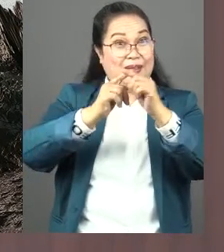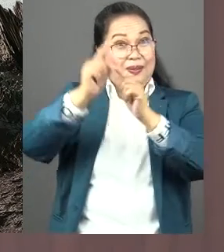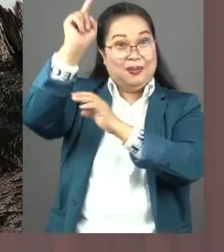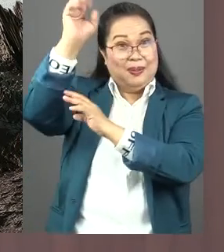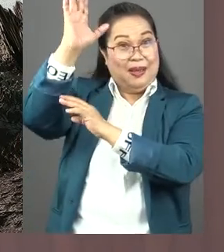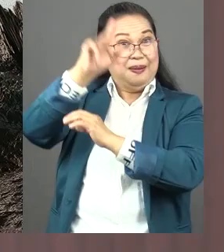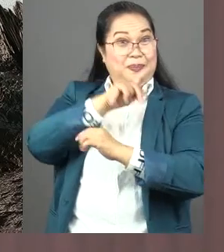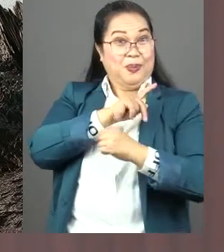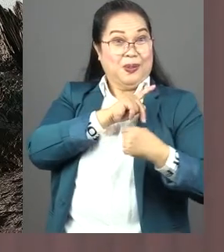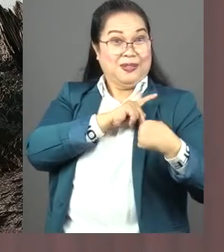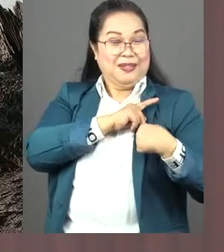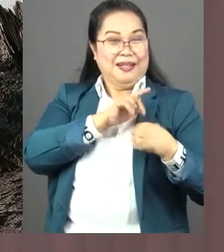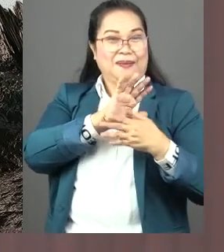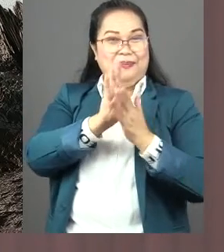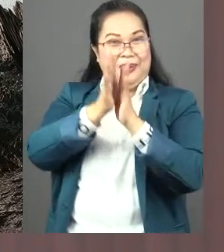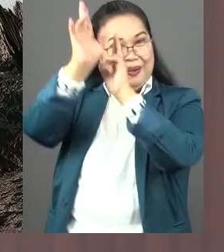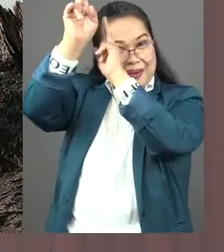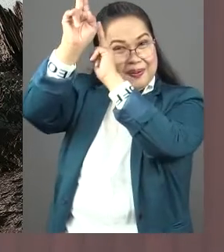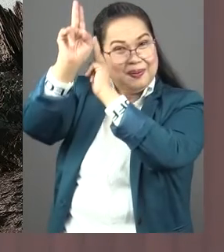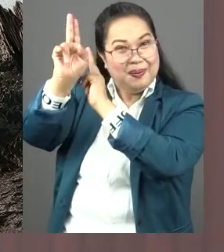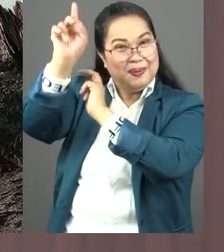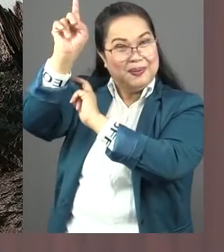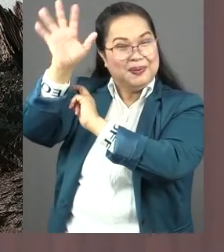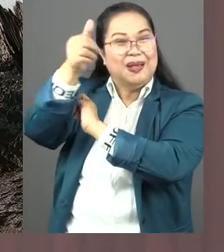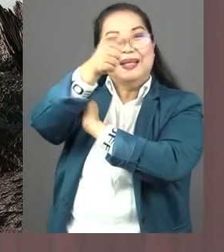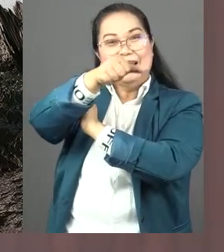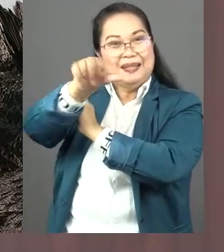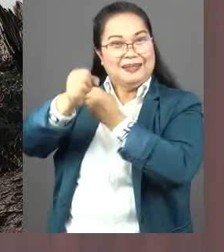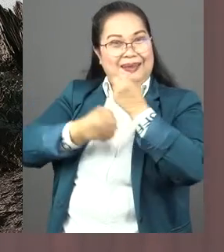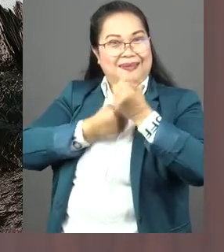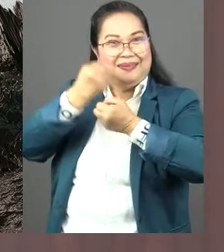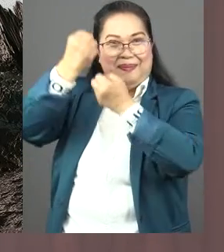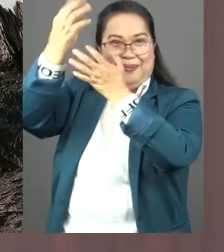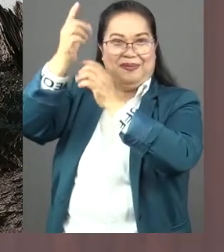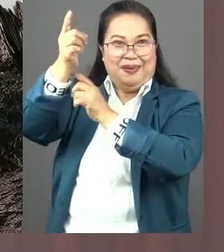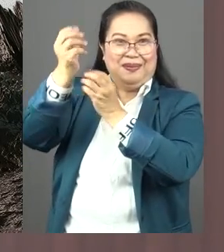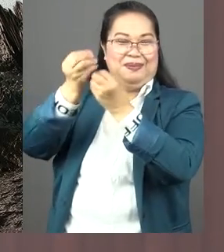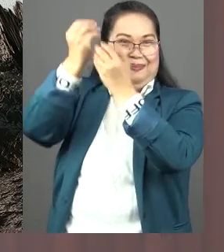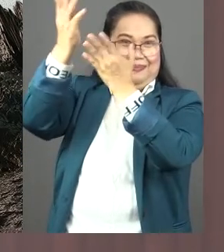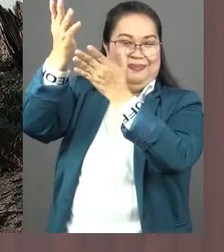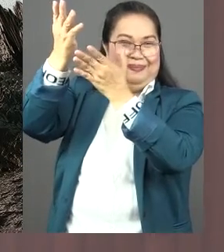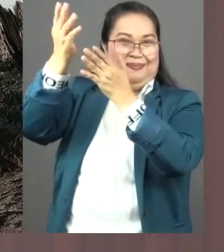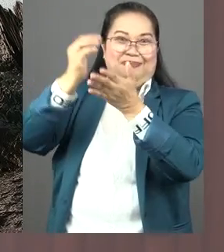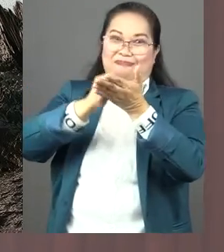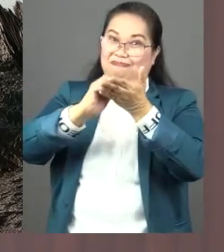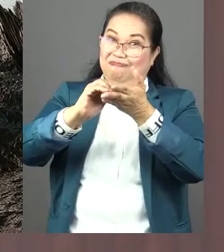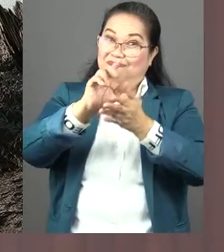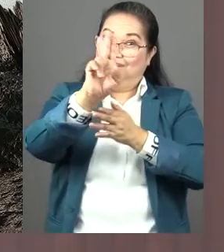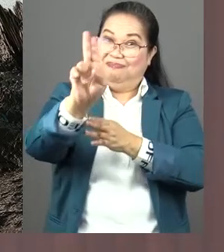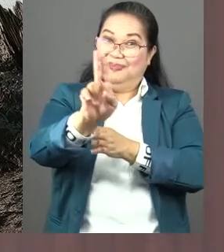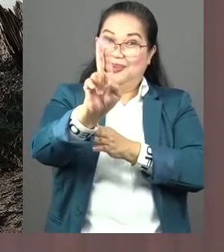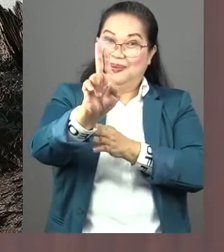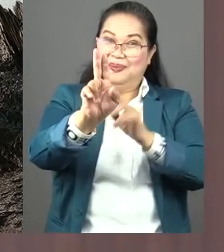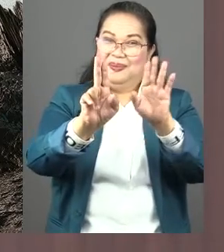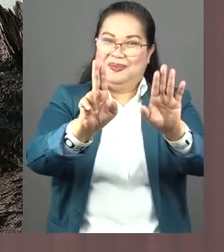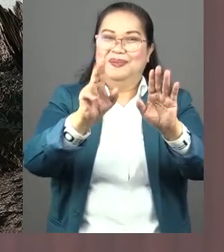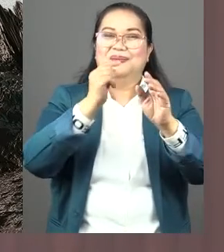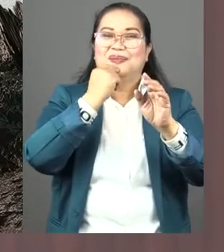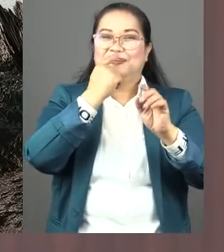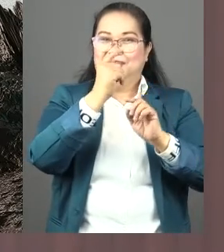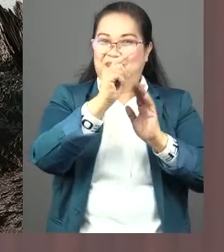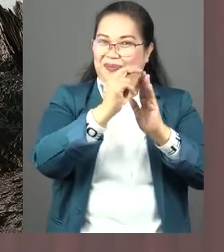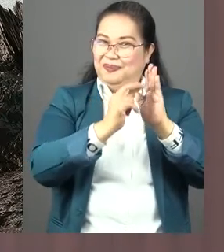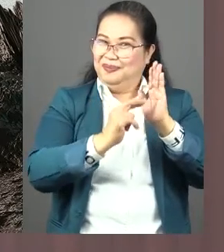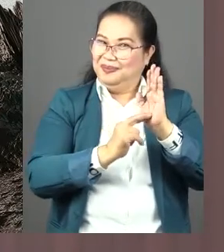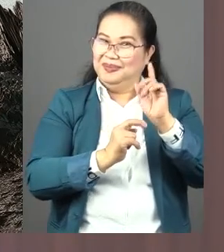personally can be as honoring to God as any sacrifice you can give. Practical application. If